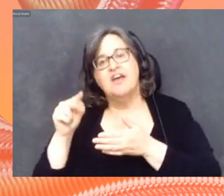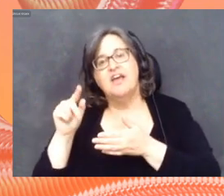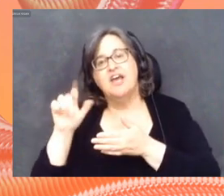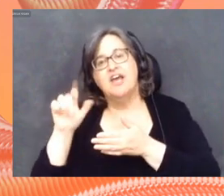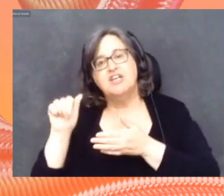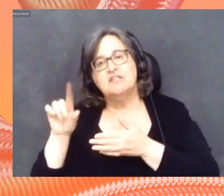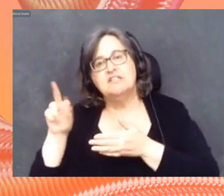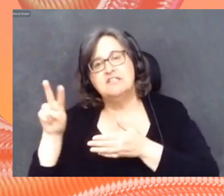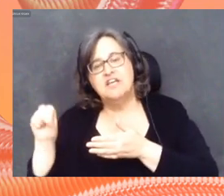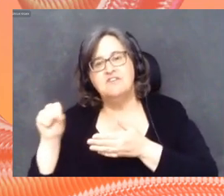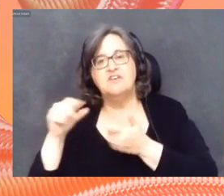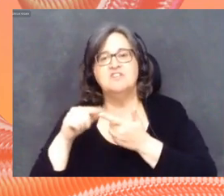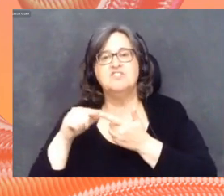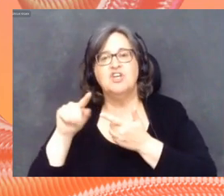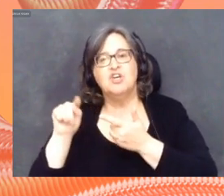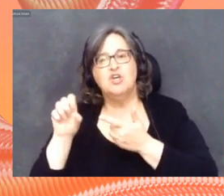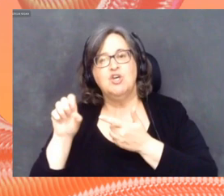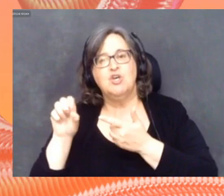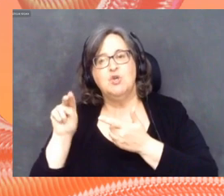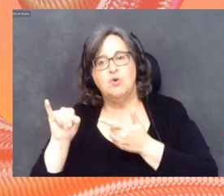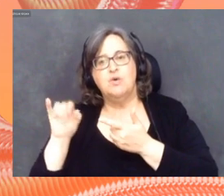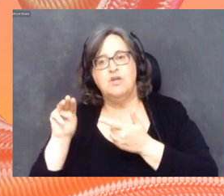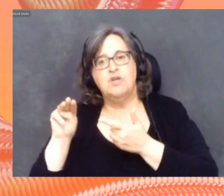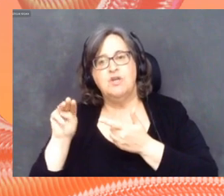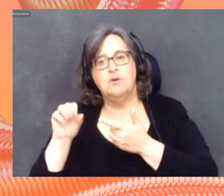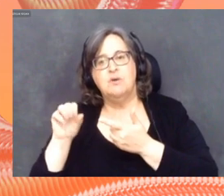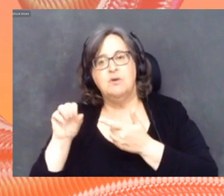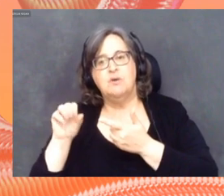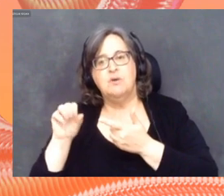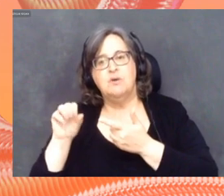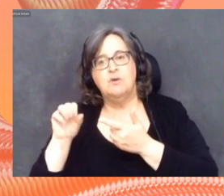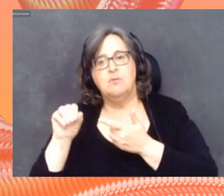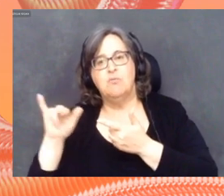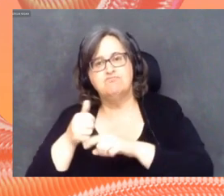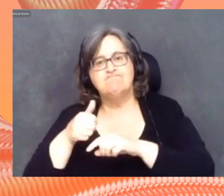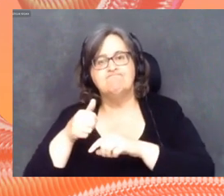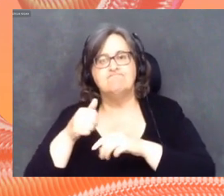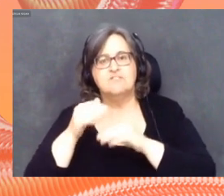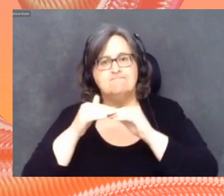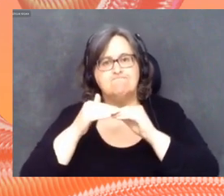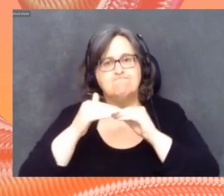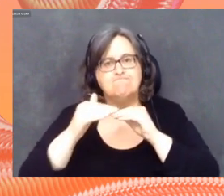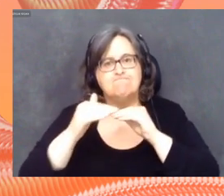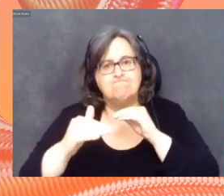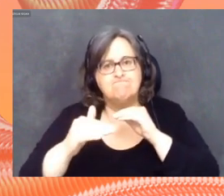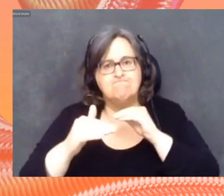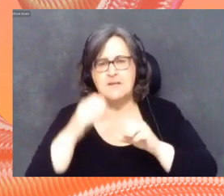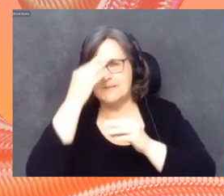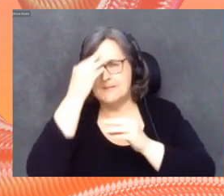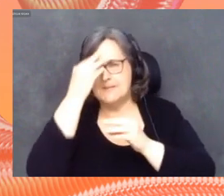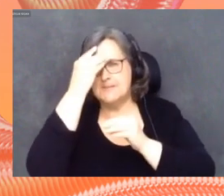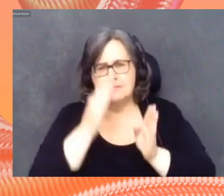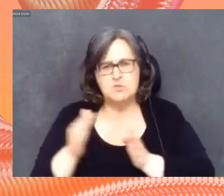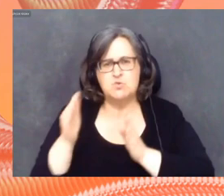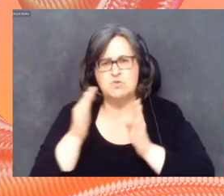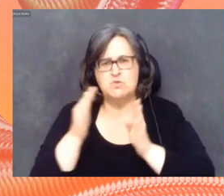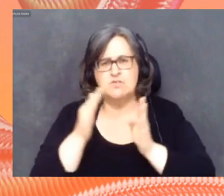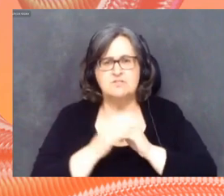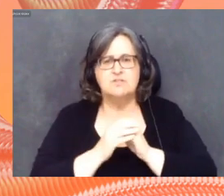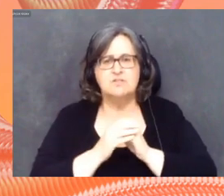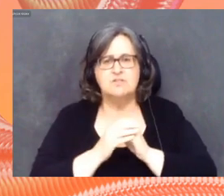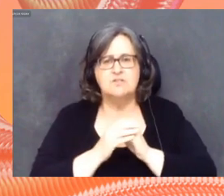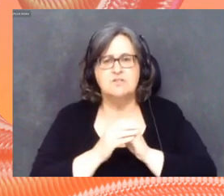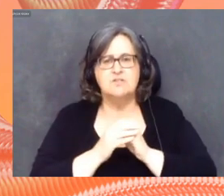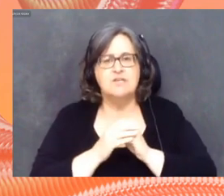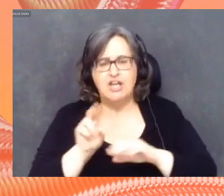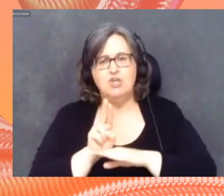of their ability to problem solve and think strategically and be able to use